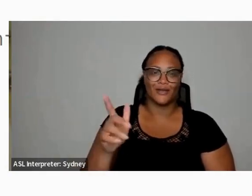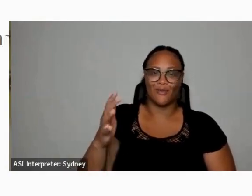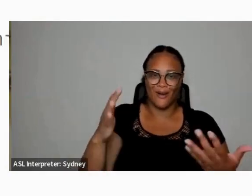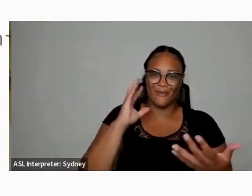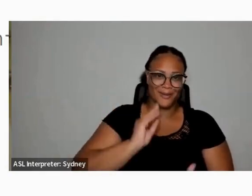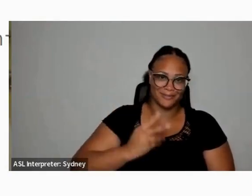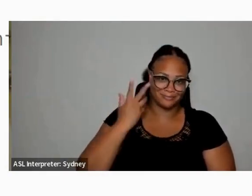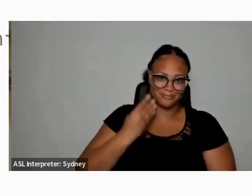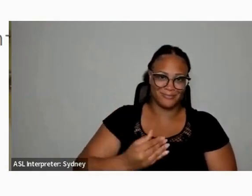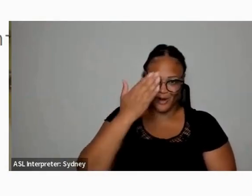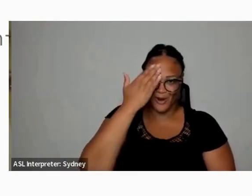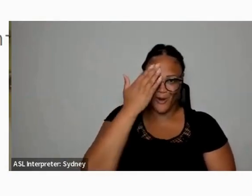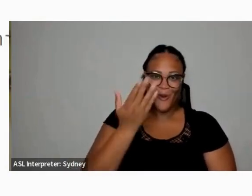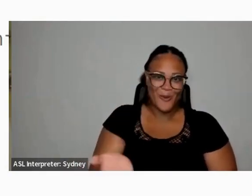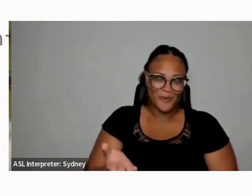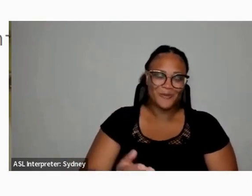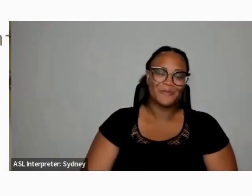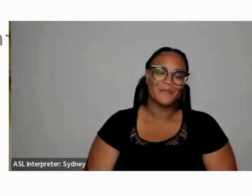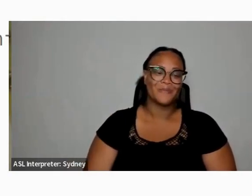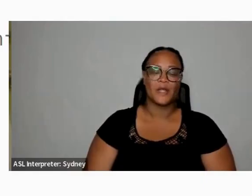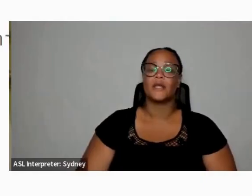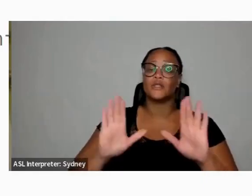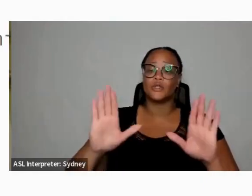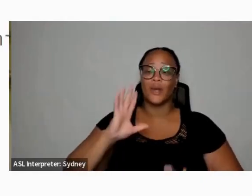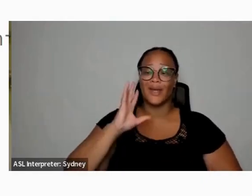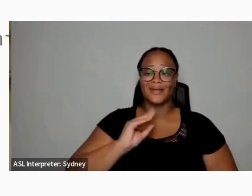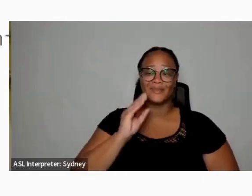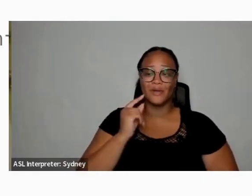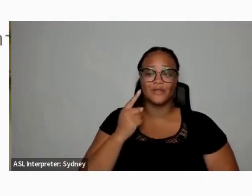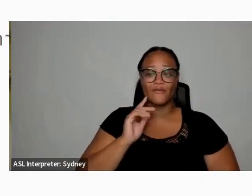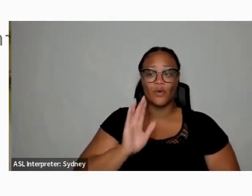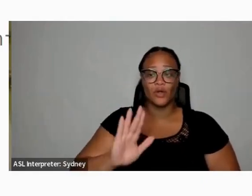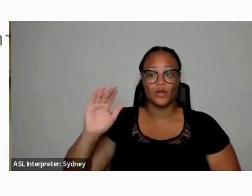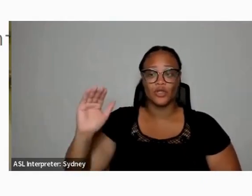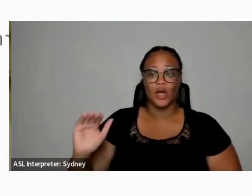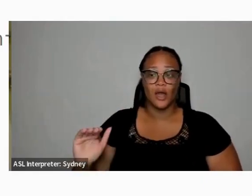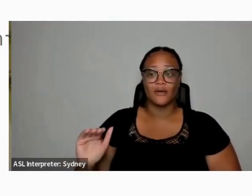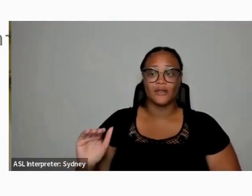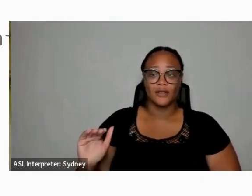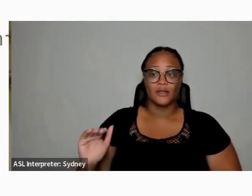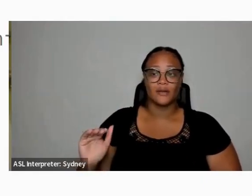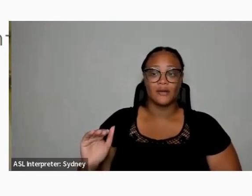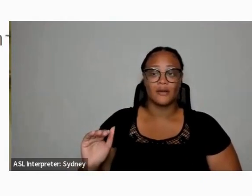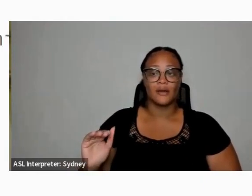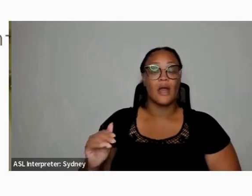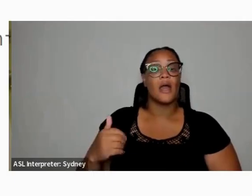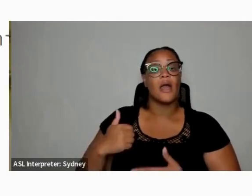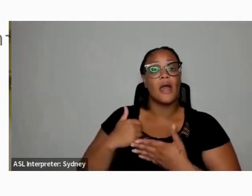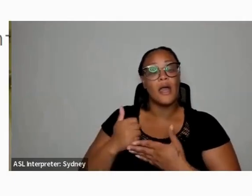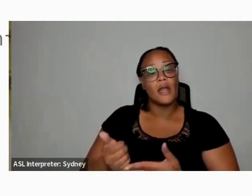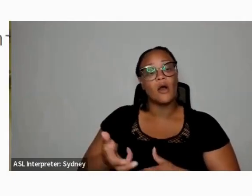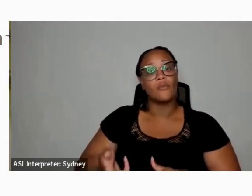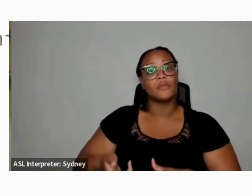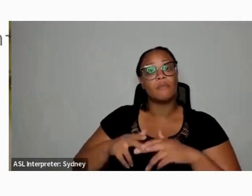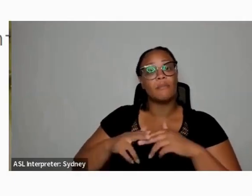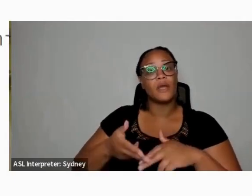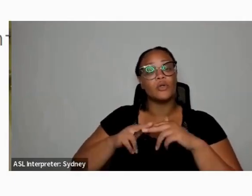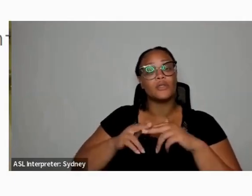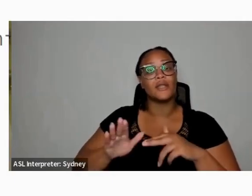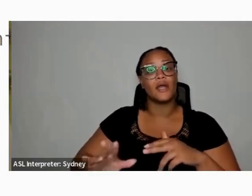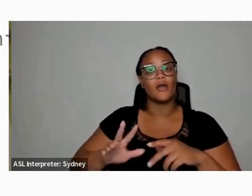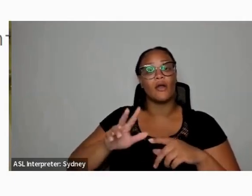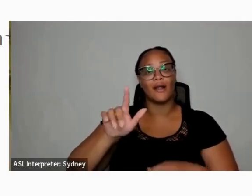experience stories for your child, but it's personalized to your child. It helps build literacy skills.